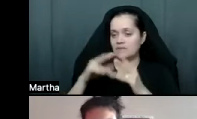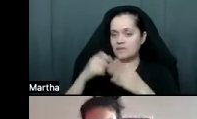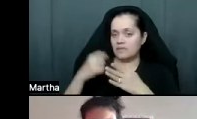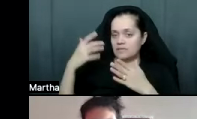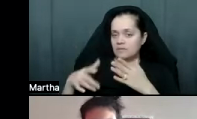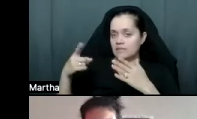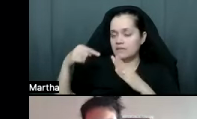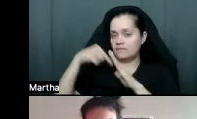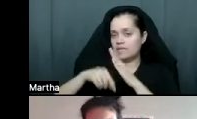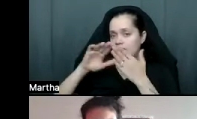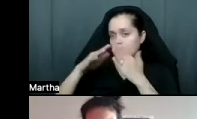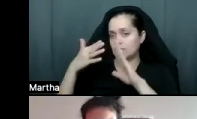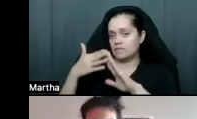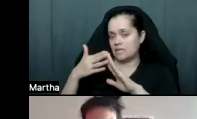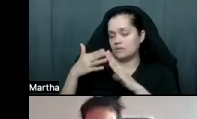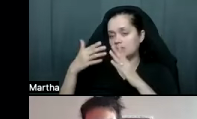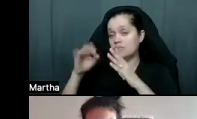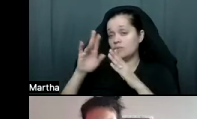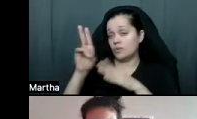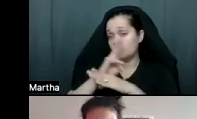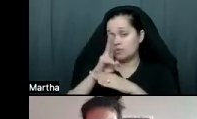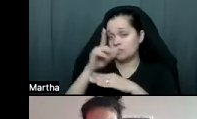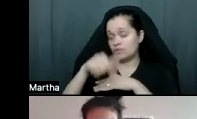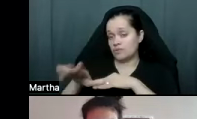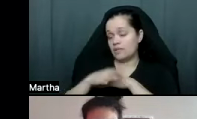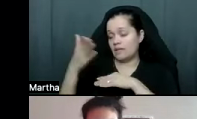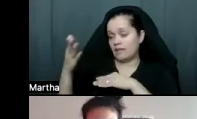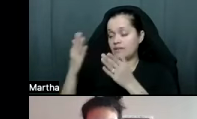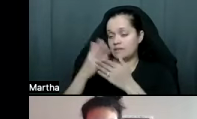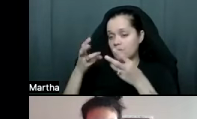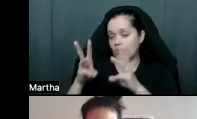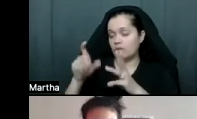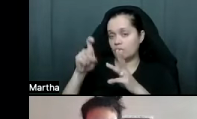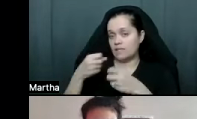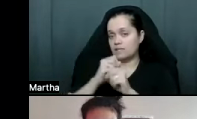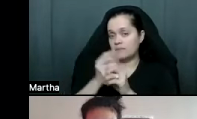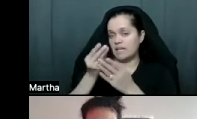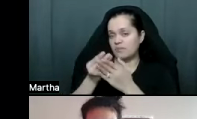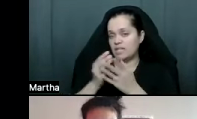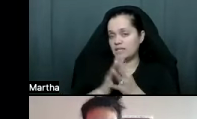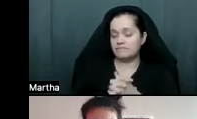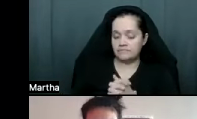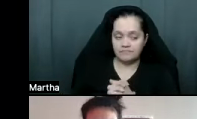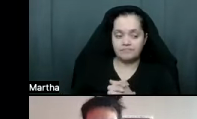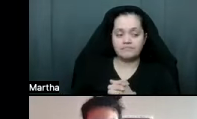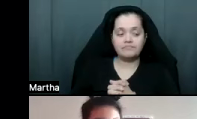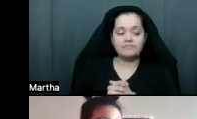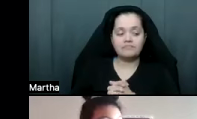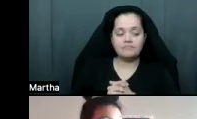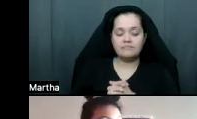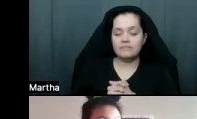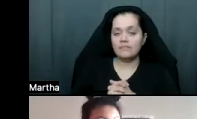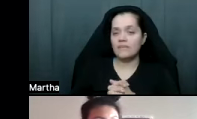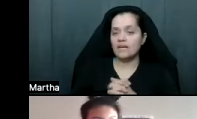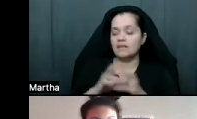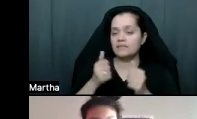expensive downtown. So if you're using the land there somehow, you need to make money. As you move away from